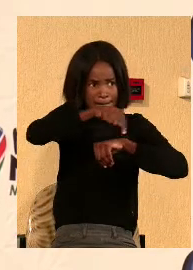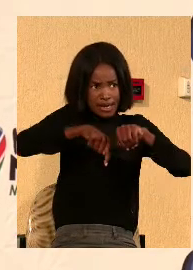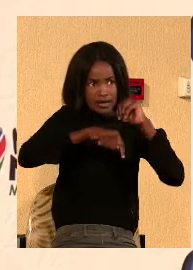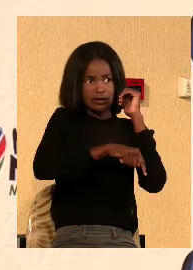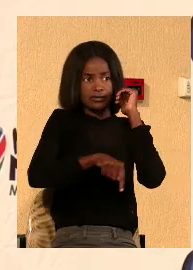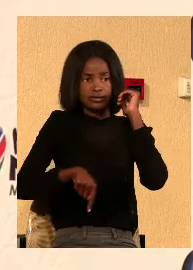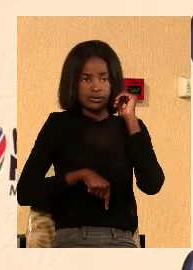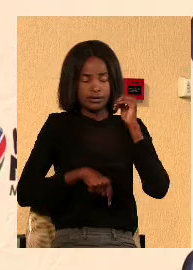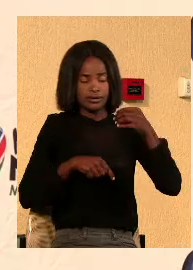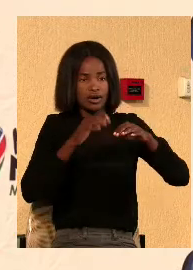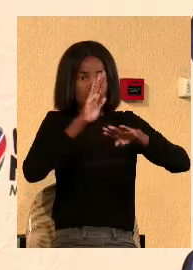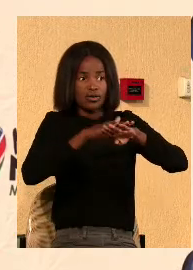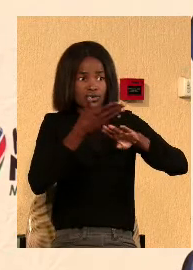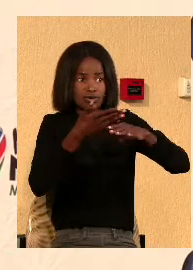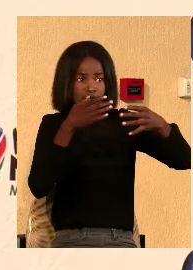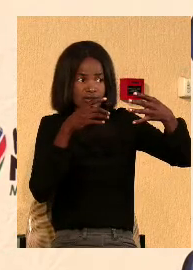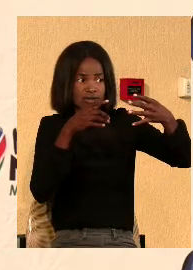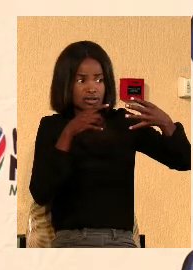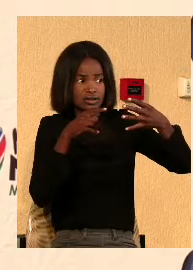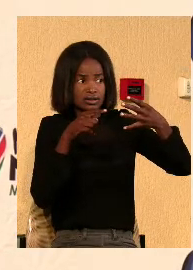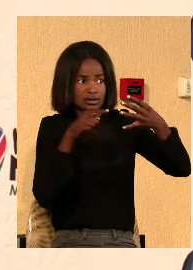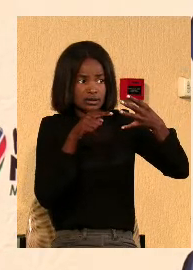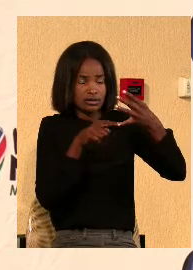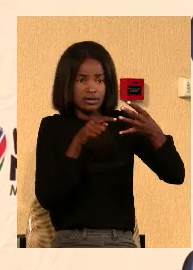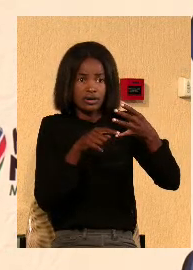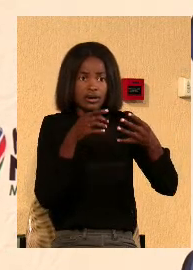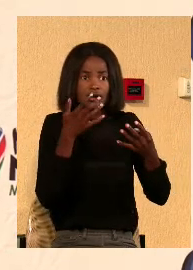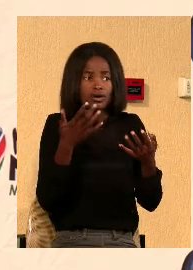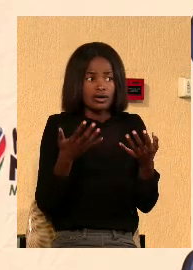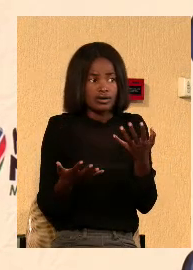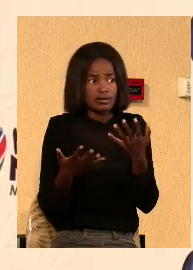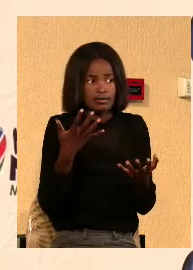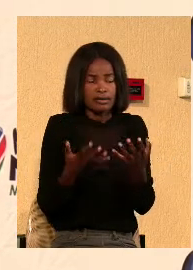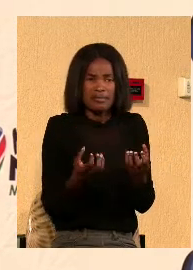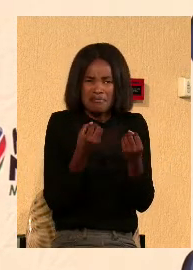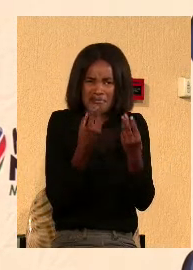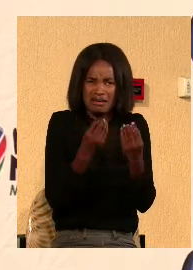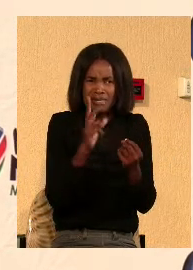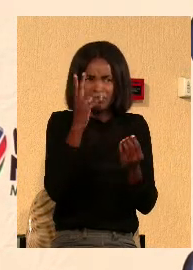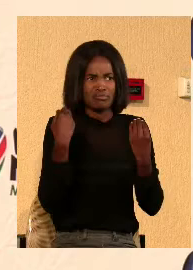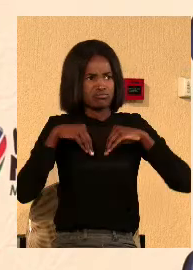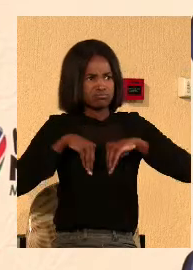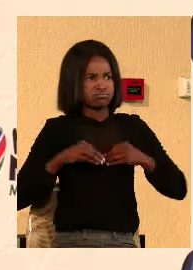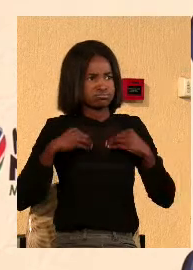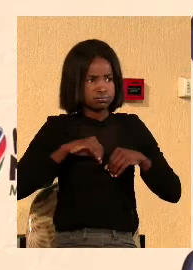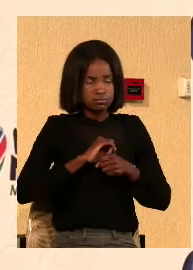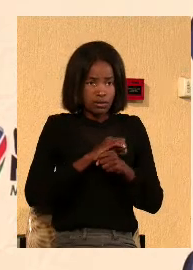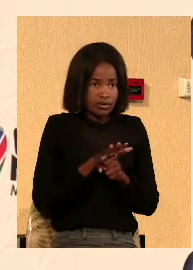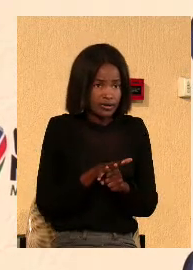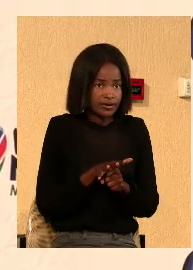the third stage is where you have cluster of cases. This is now where most of